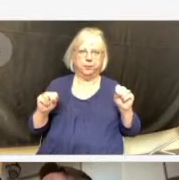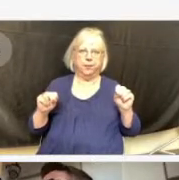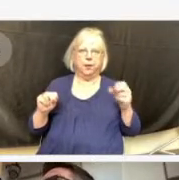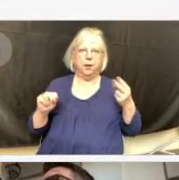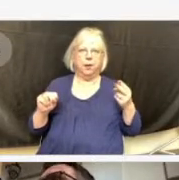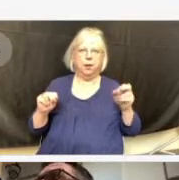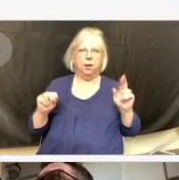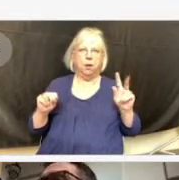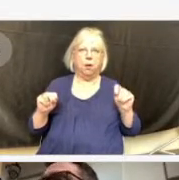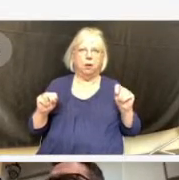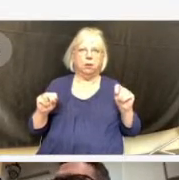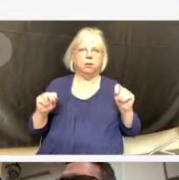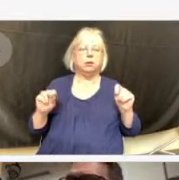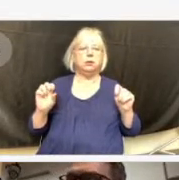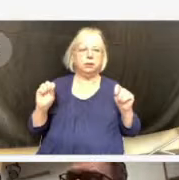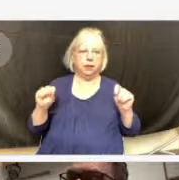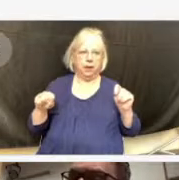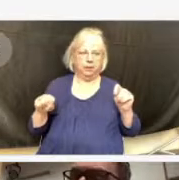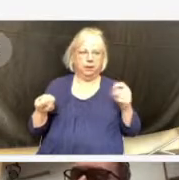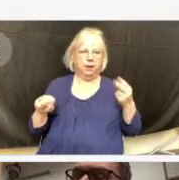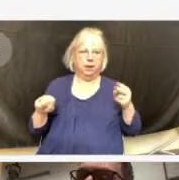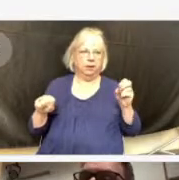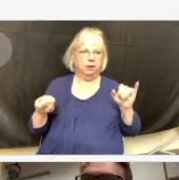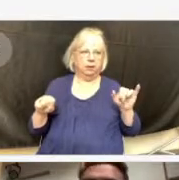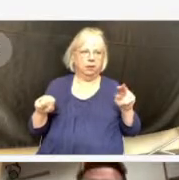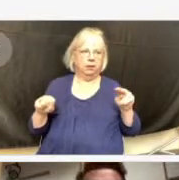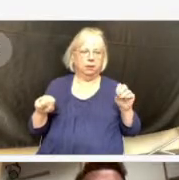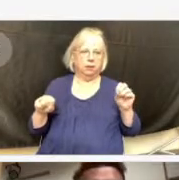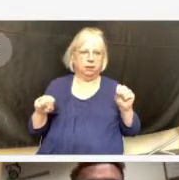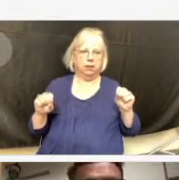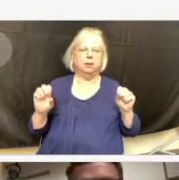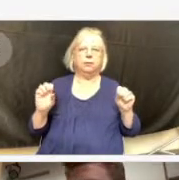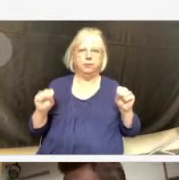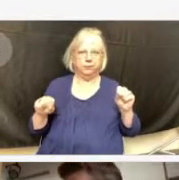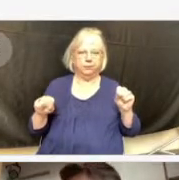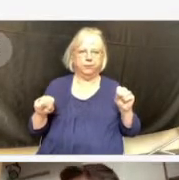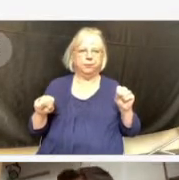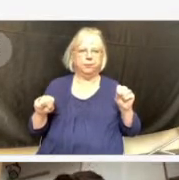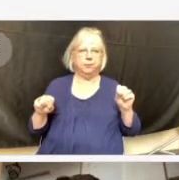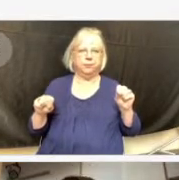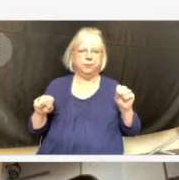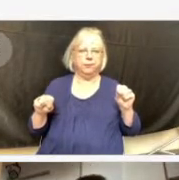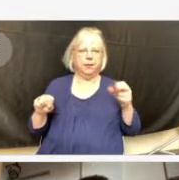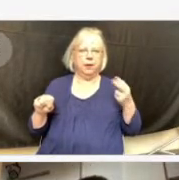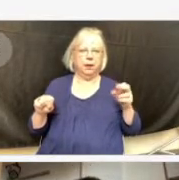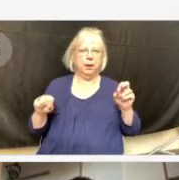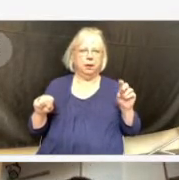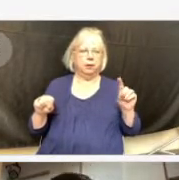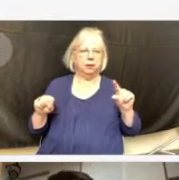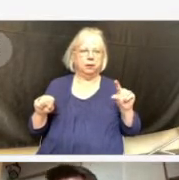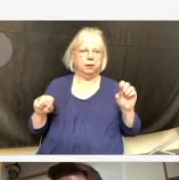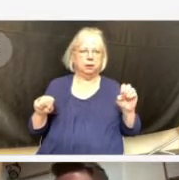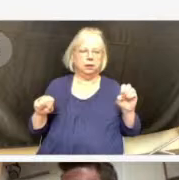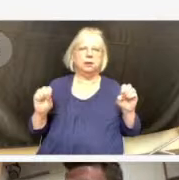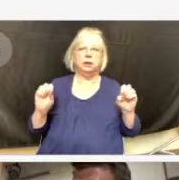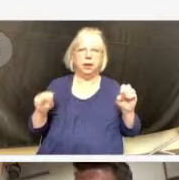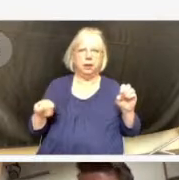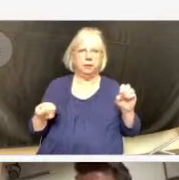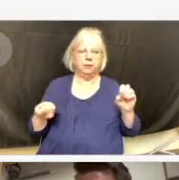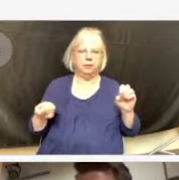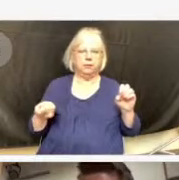Hart, Yes. Haynes, Yes. Hodge,